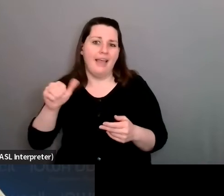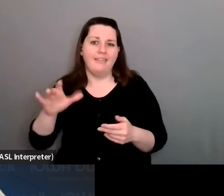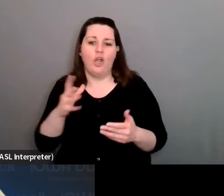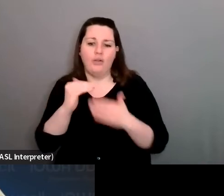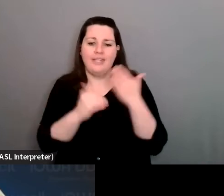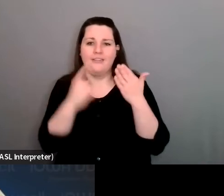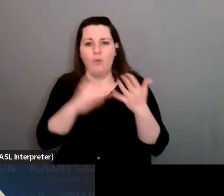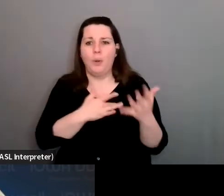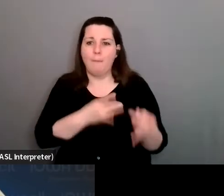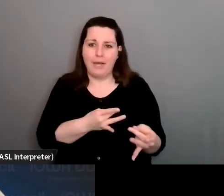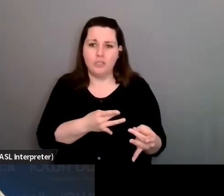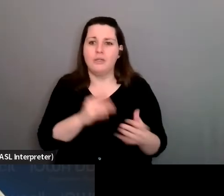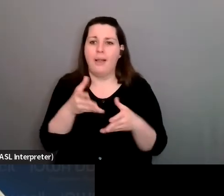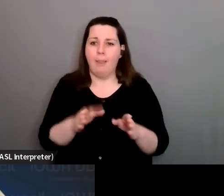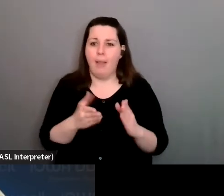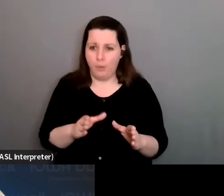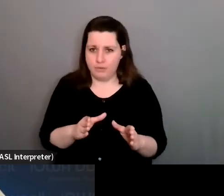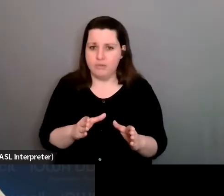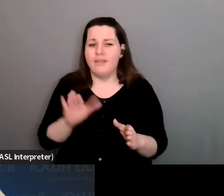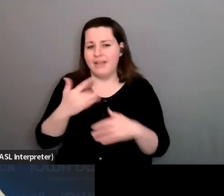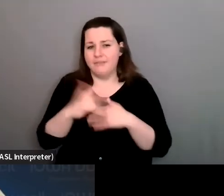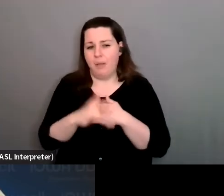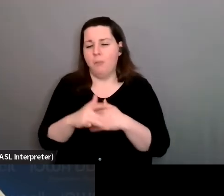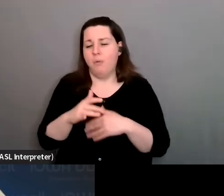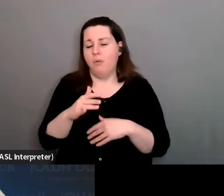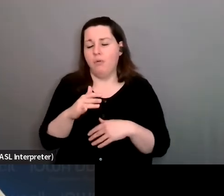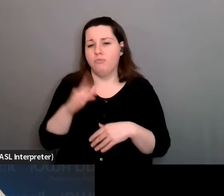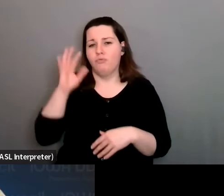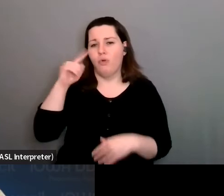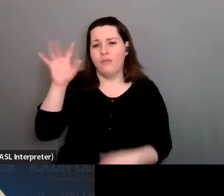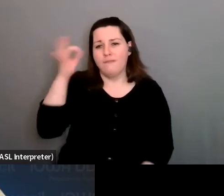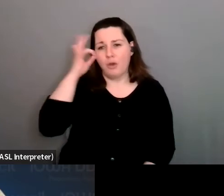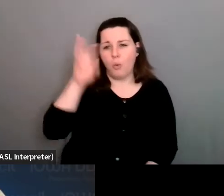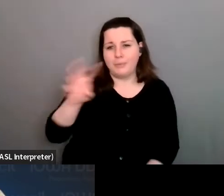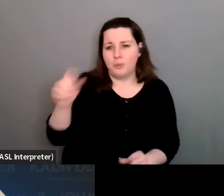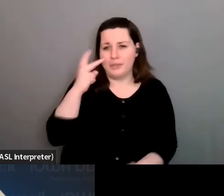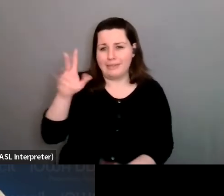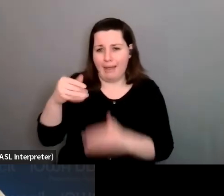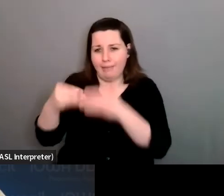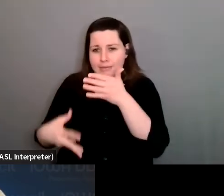allowance conditions, which is available on the federal website.